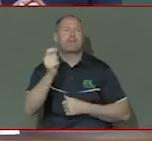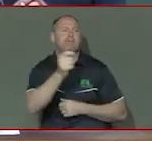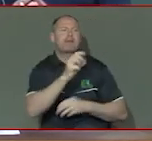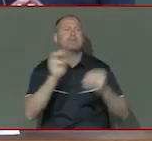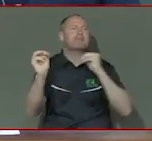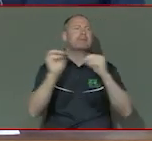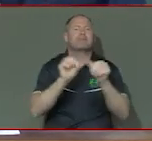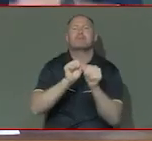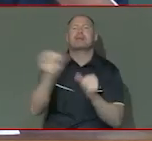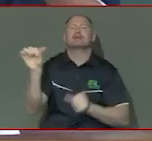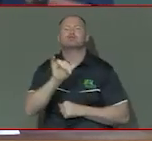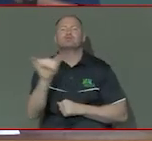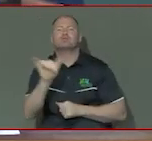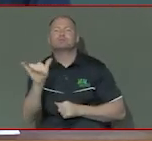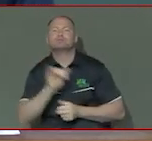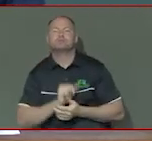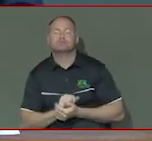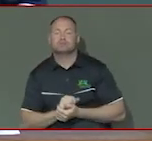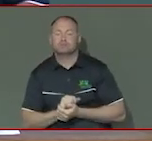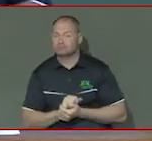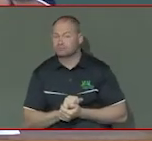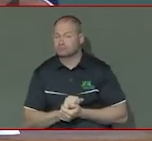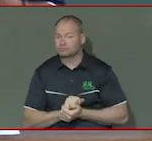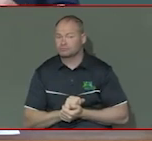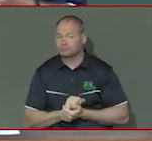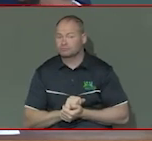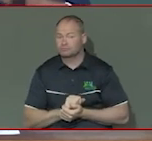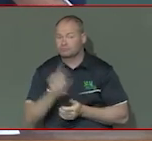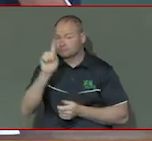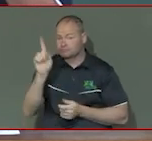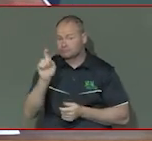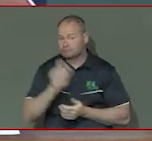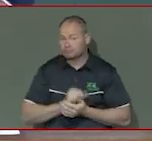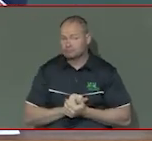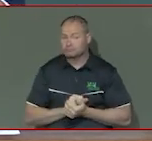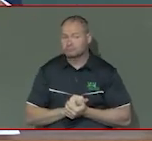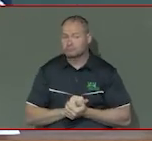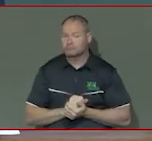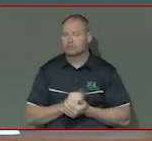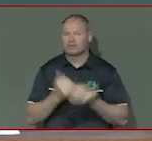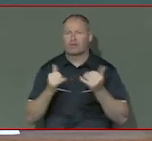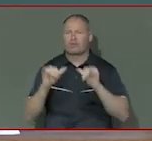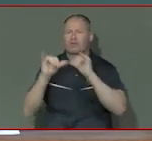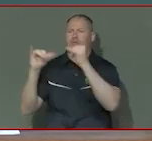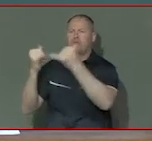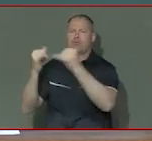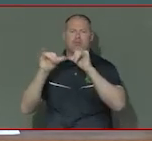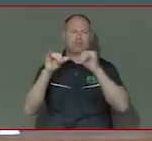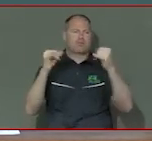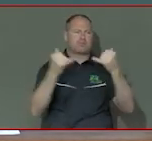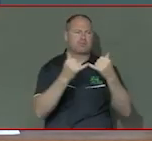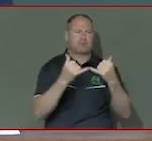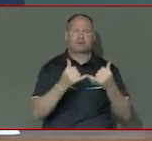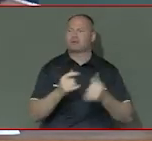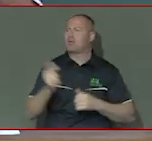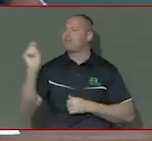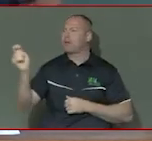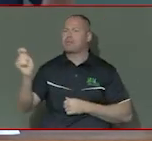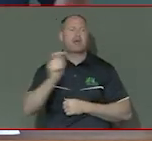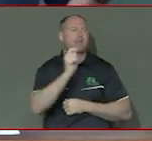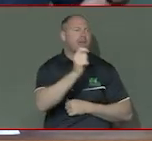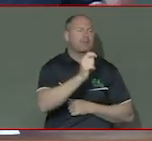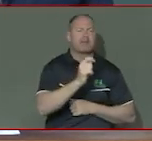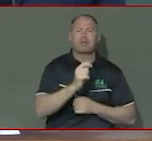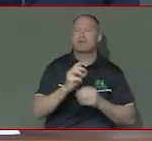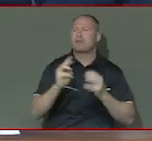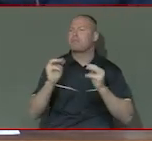best? If they ask something like that, which company manages their expenses the best, or did they